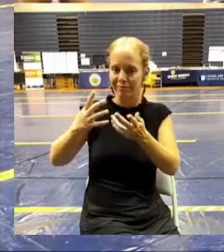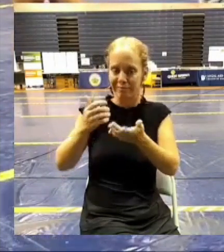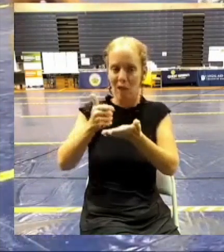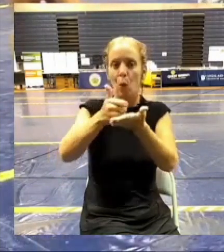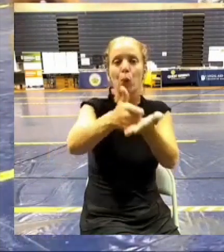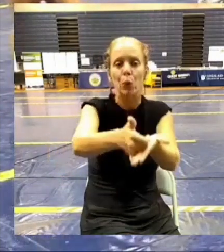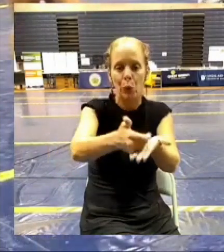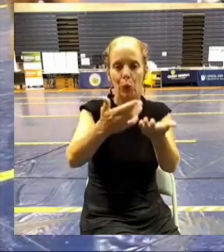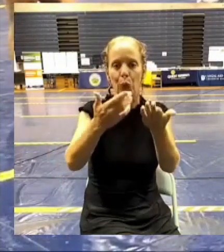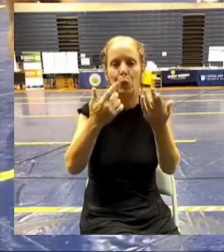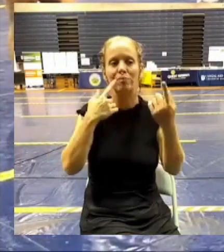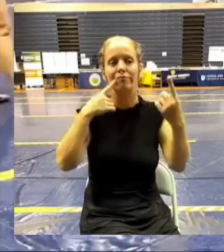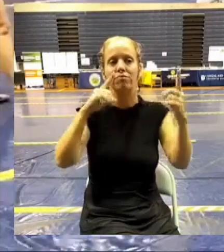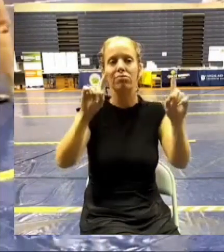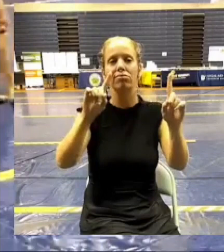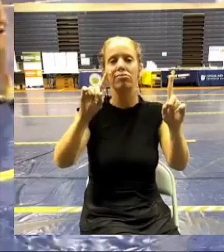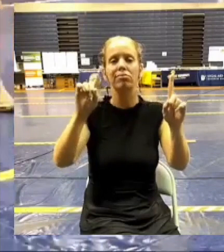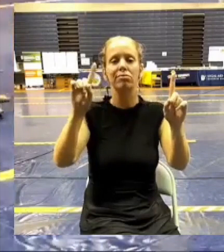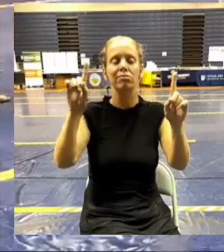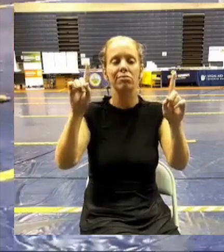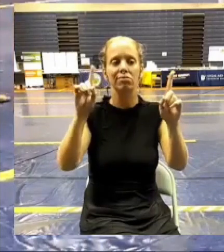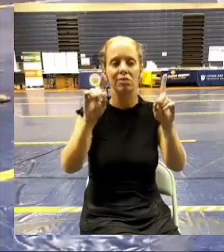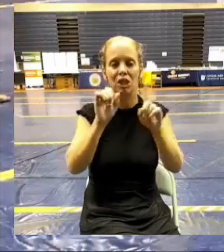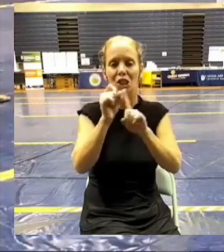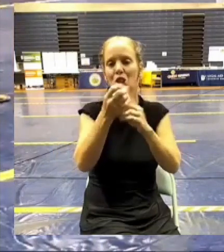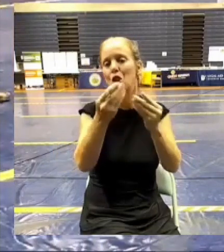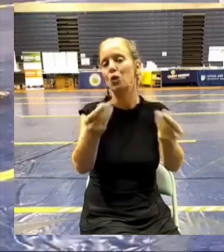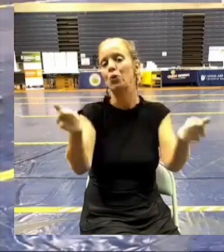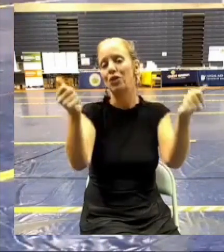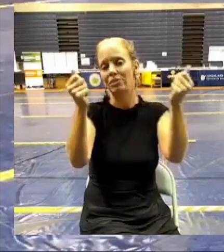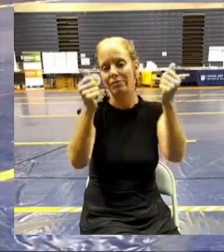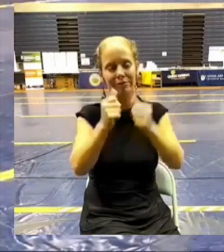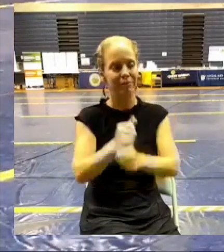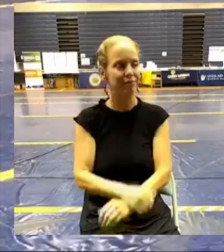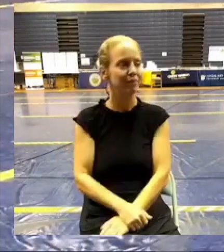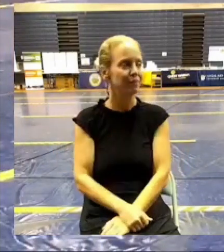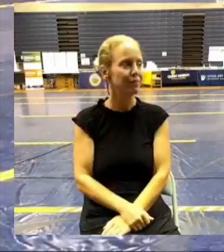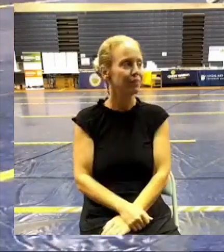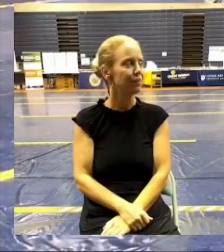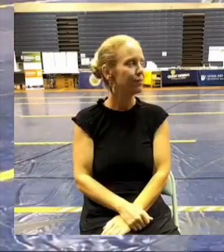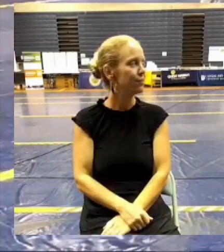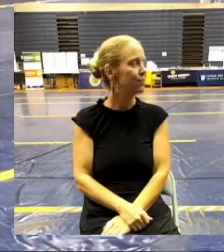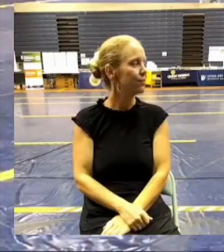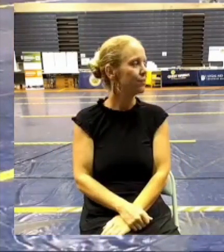Thank you, Bob. We have a question there, and then